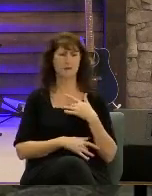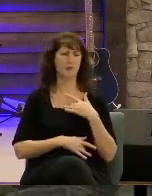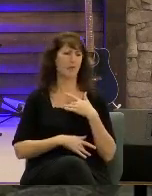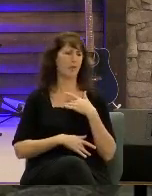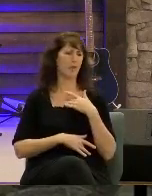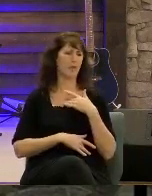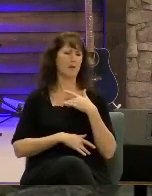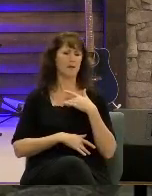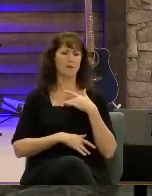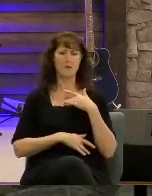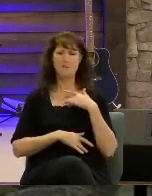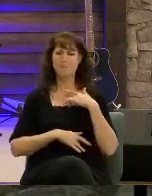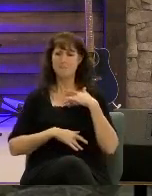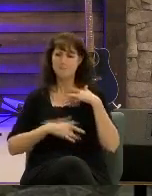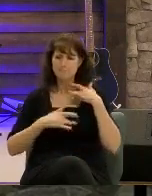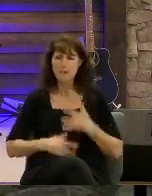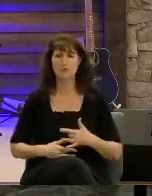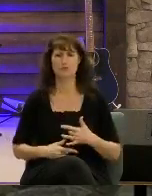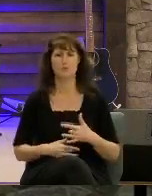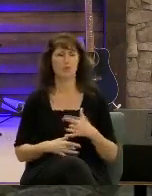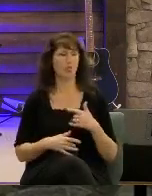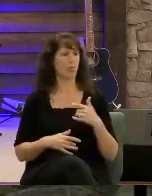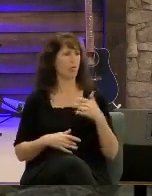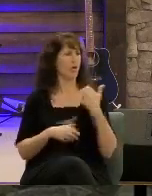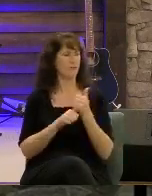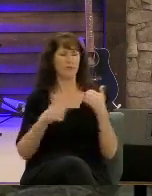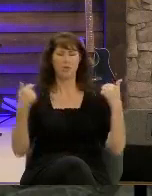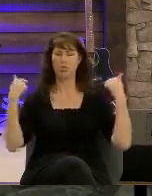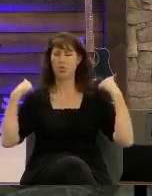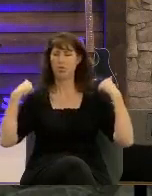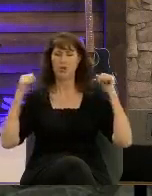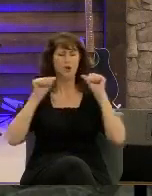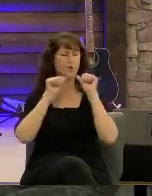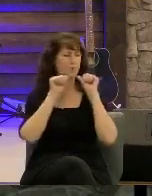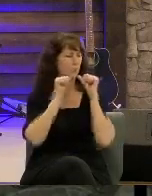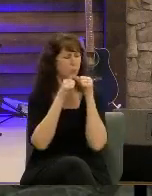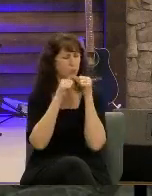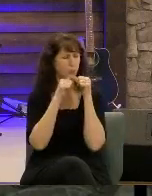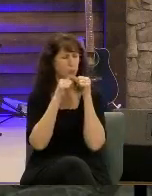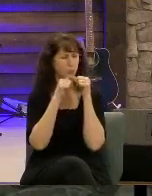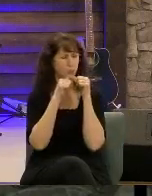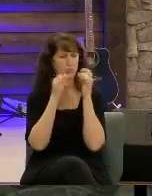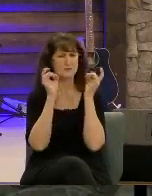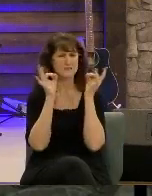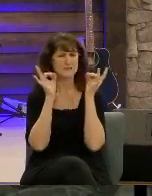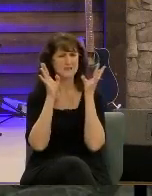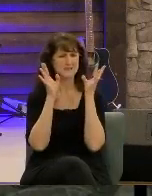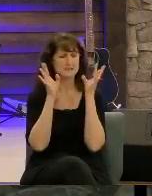right out into there was on fire, okay? On fire. And so